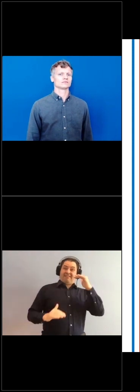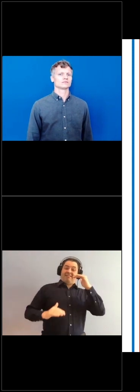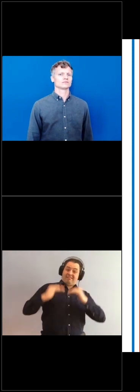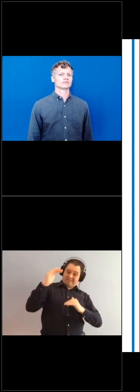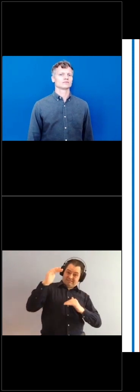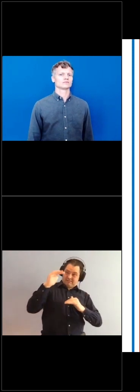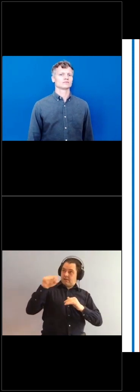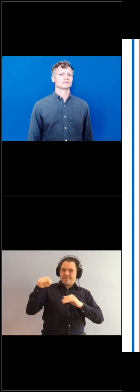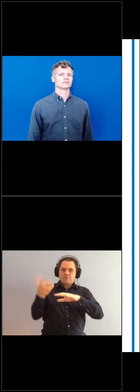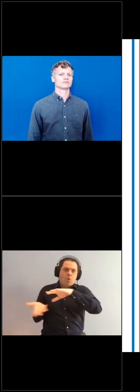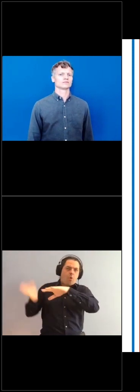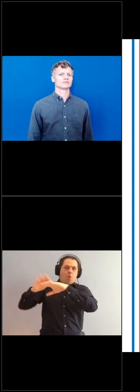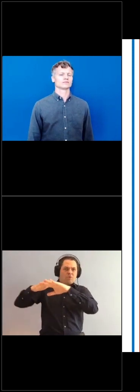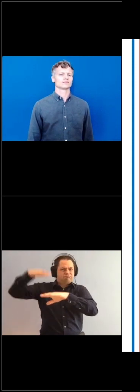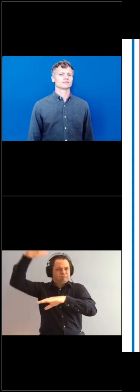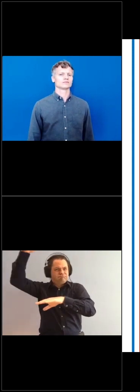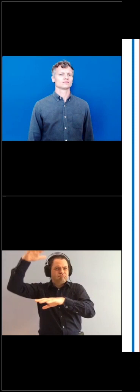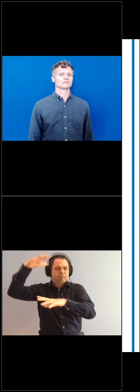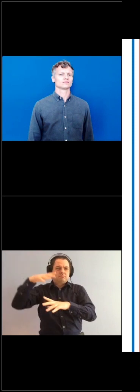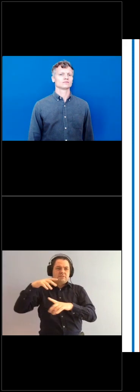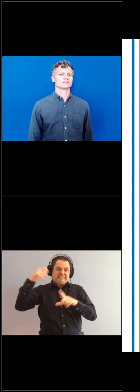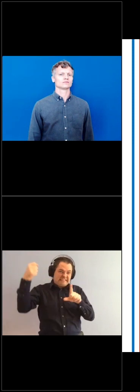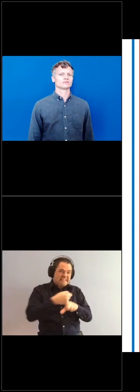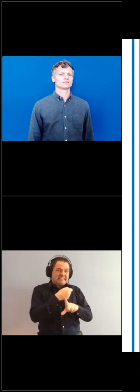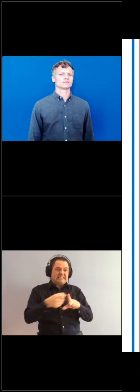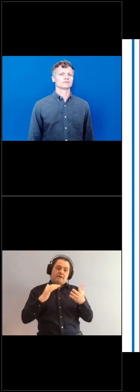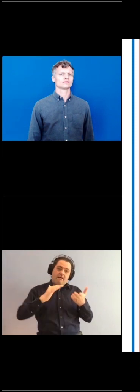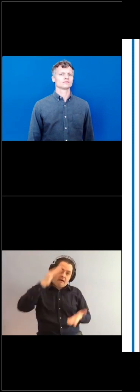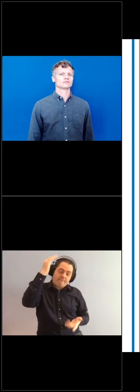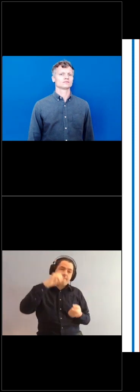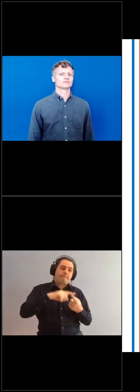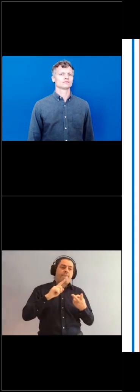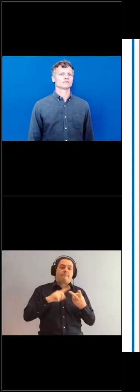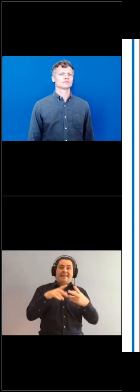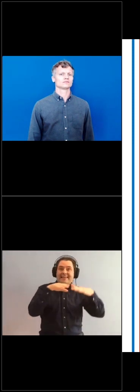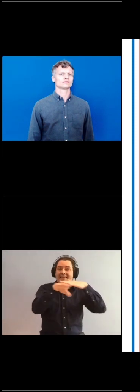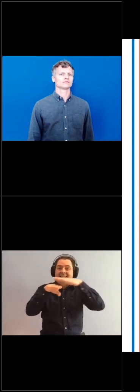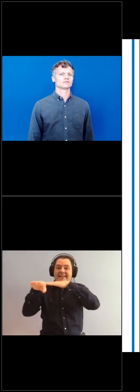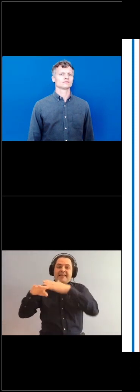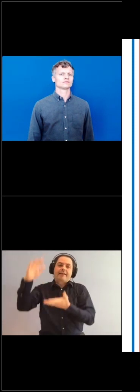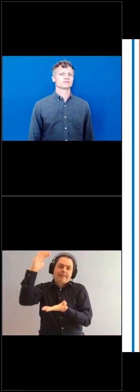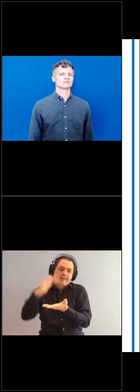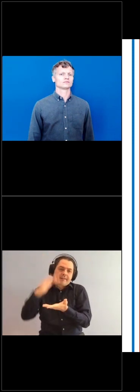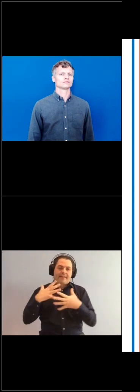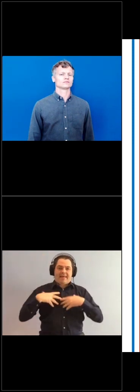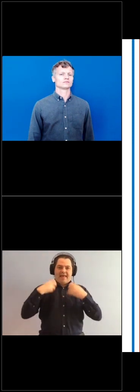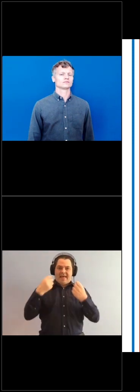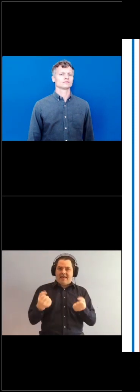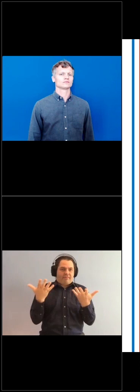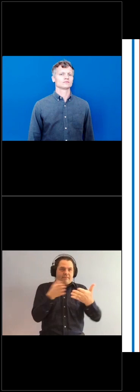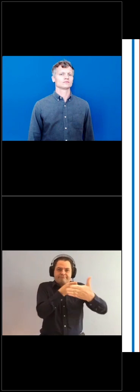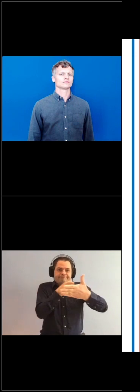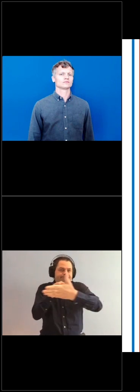higher rates of violence among persons with disabilities, lower access rates to quality health services, but as